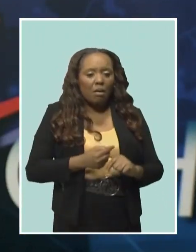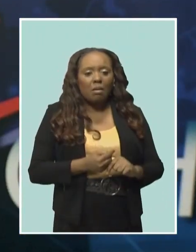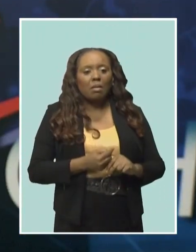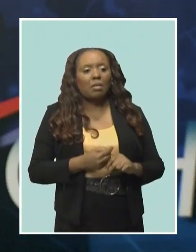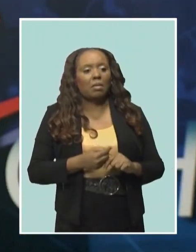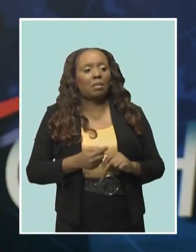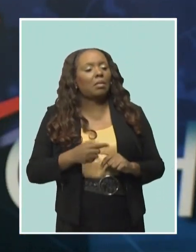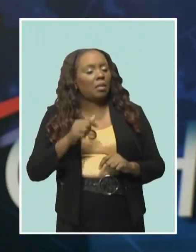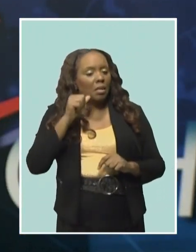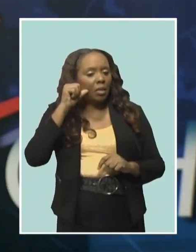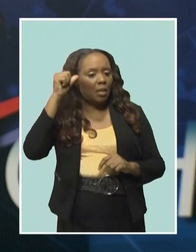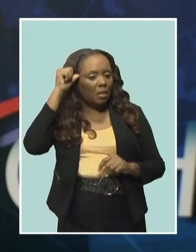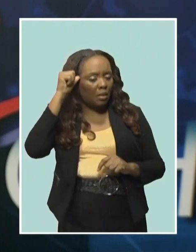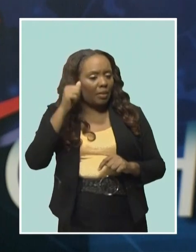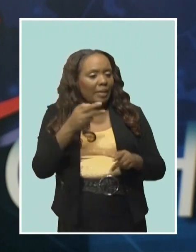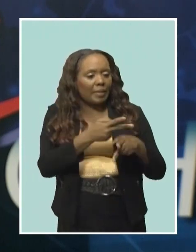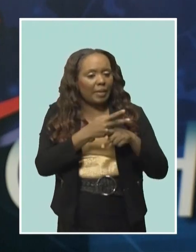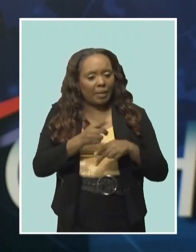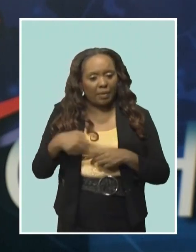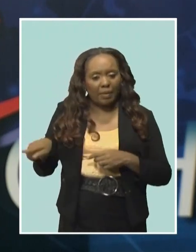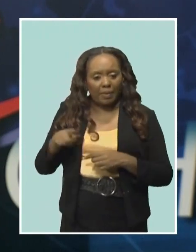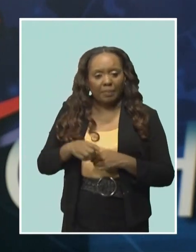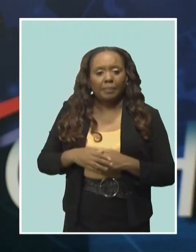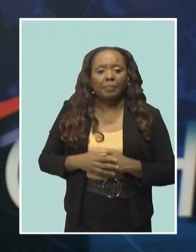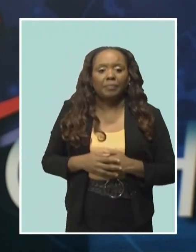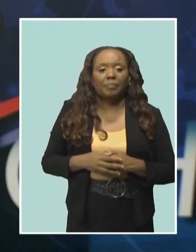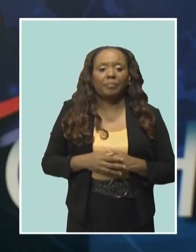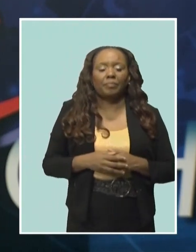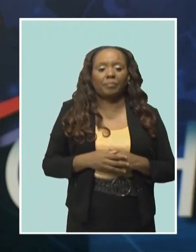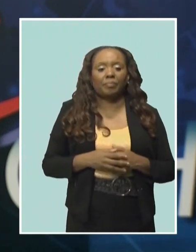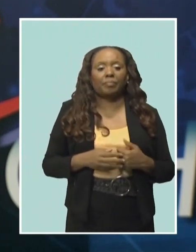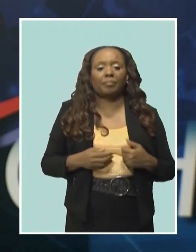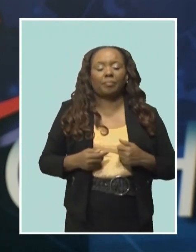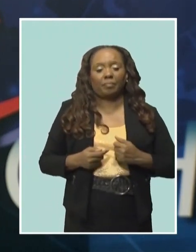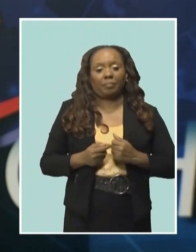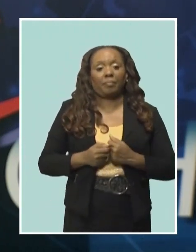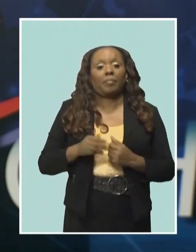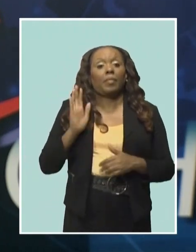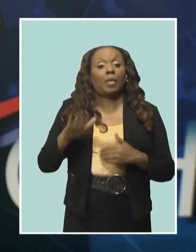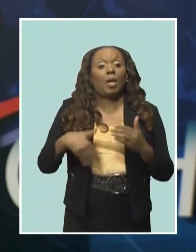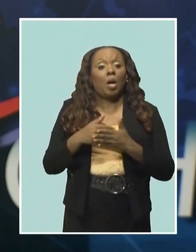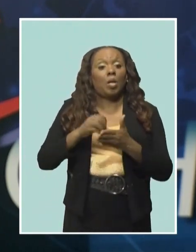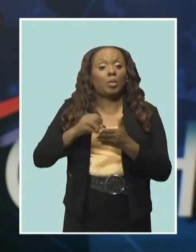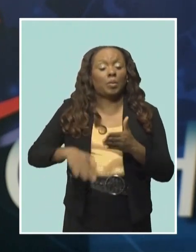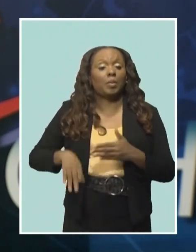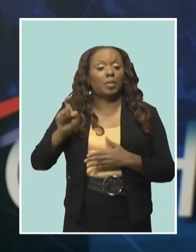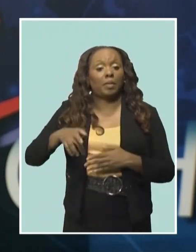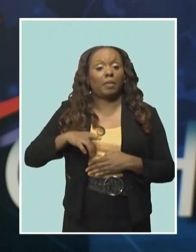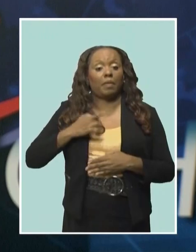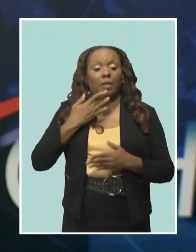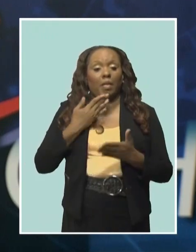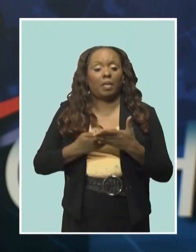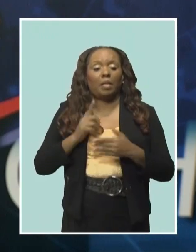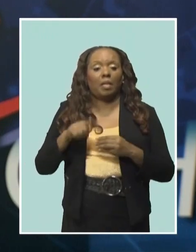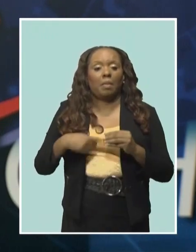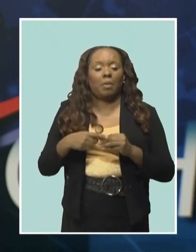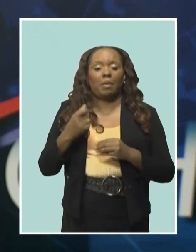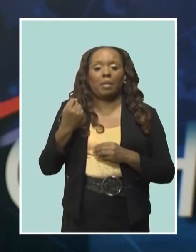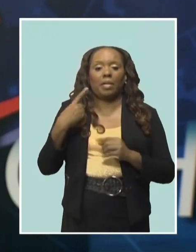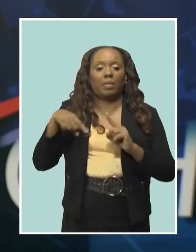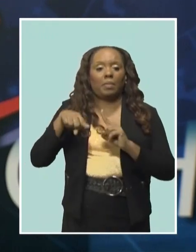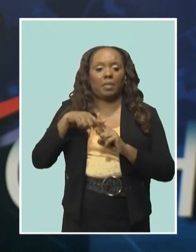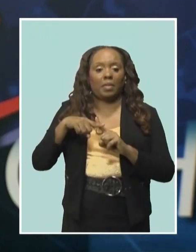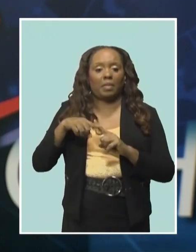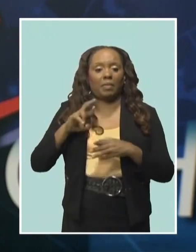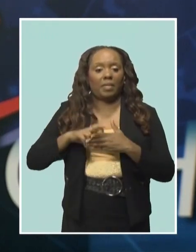Tricia Watson says all students should be made to feel good about their 11+ results. She says she's concerned about the negative